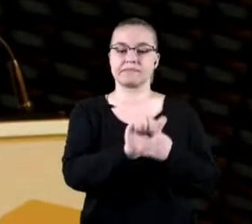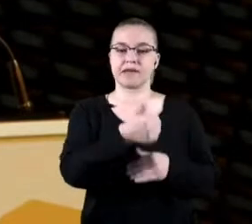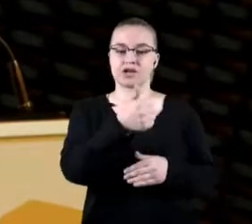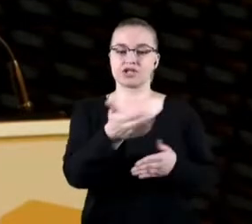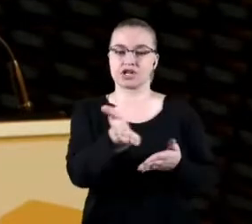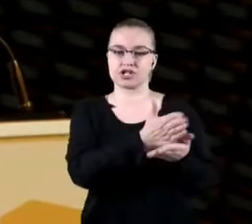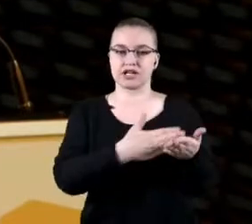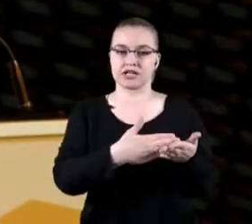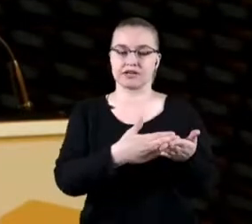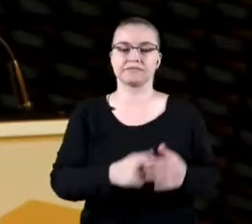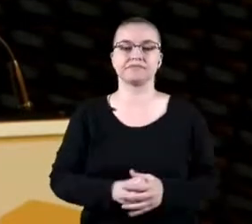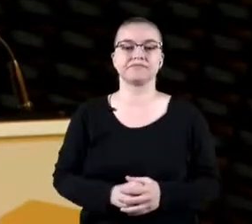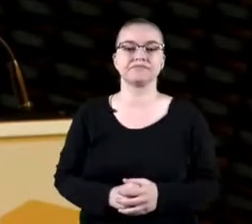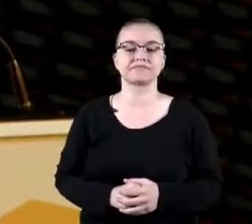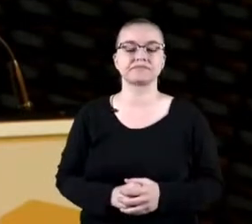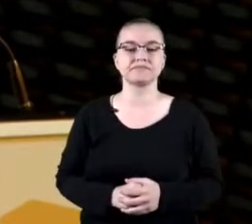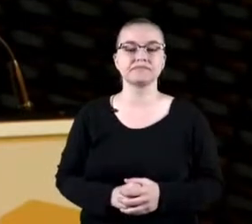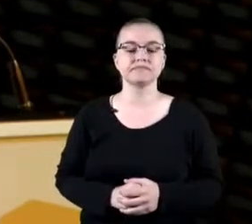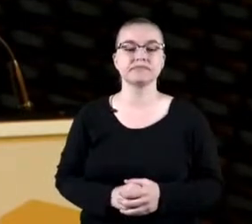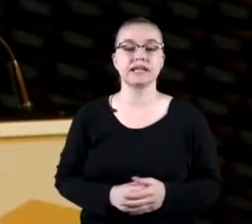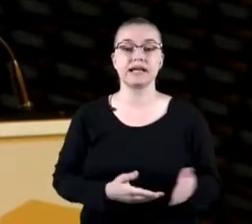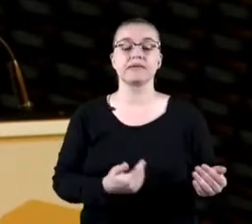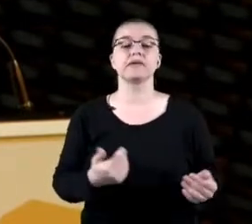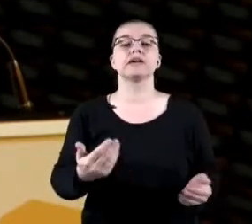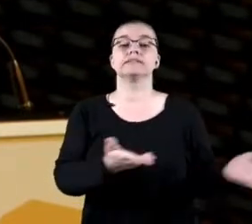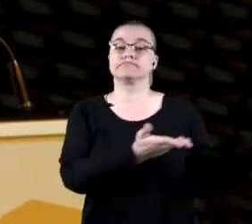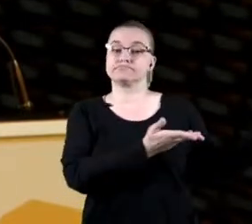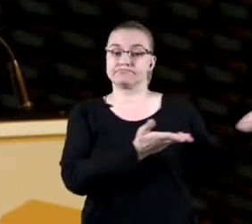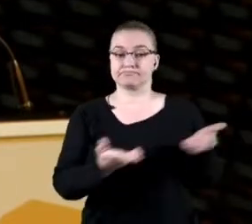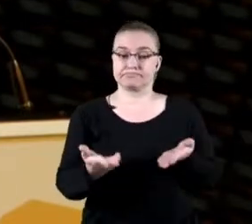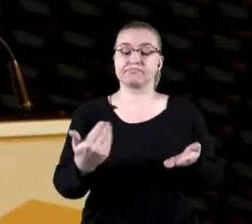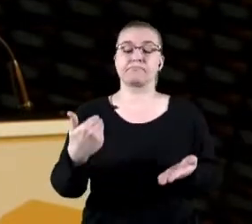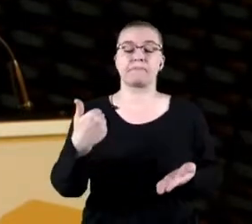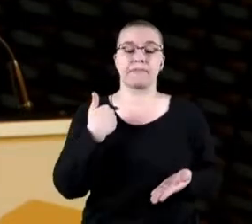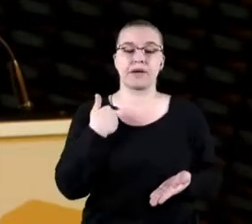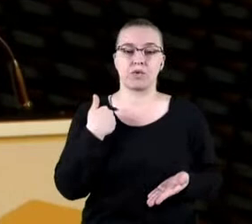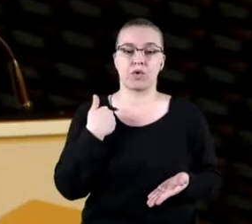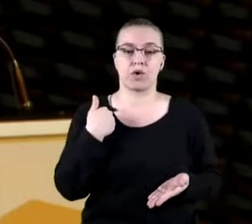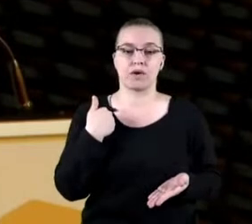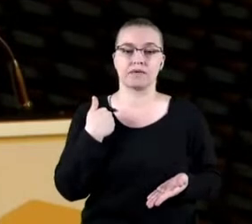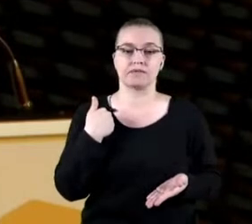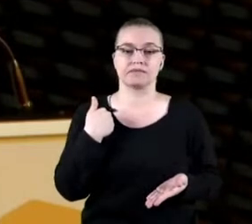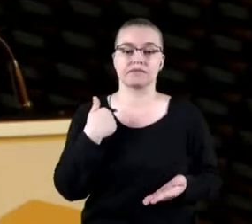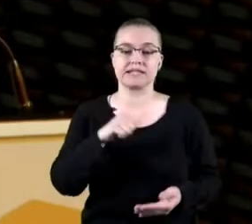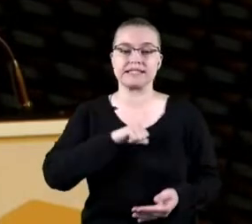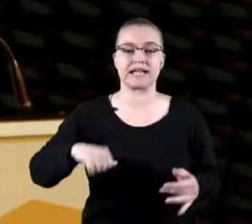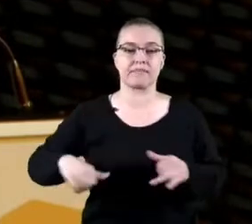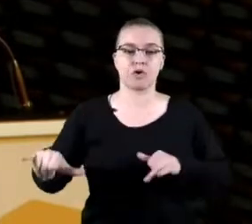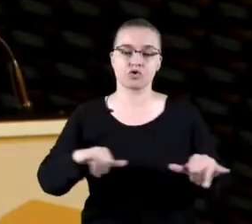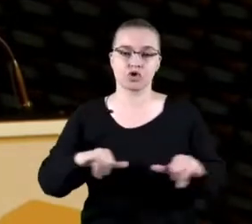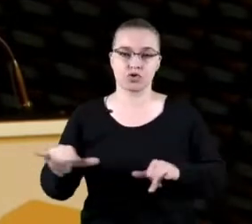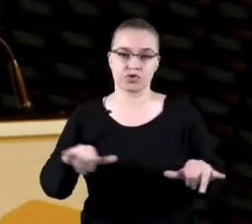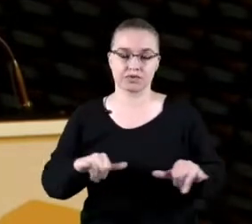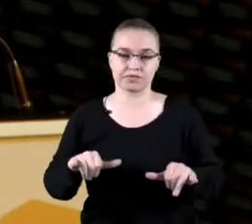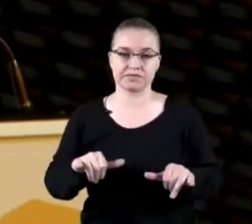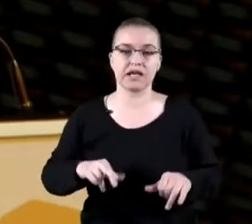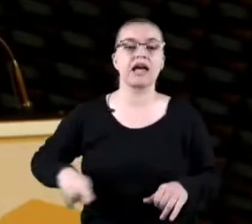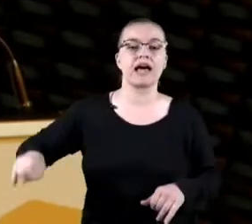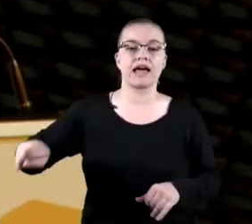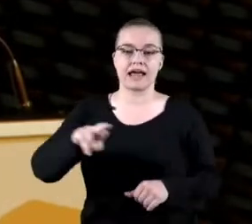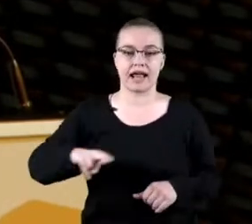invited specifically representatives of local governments, cities and regions to discuss how to